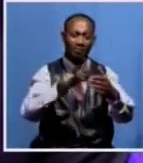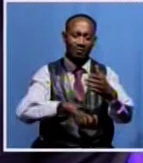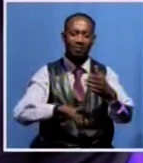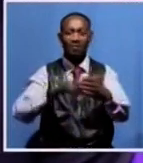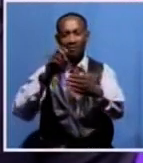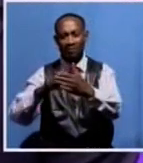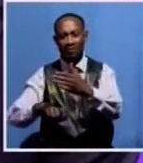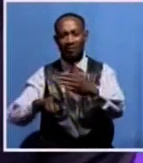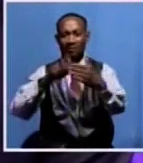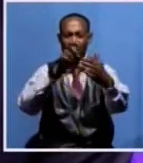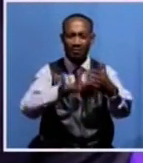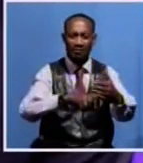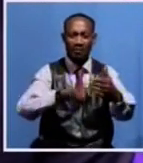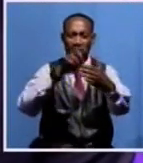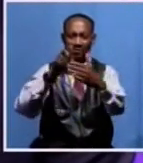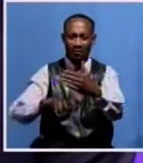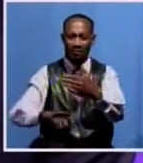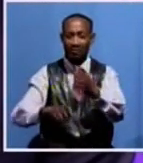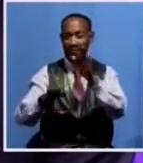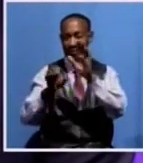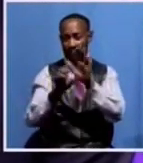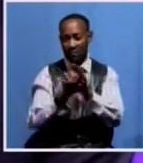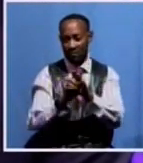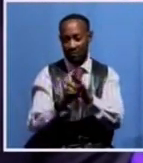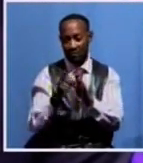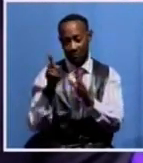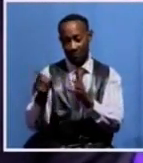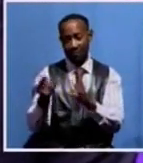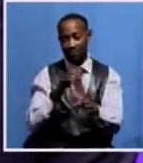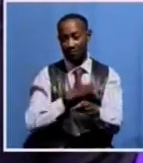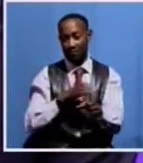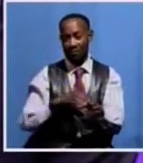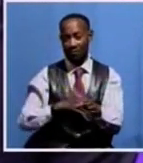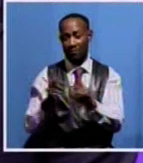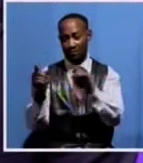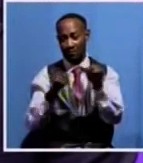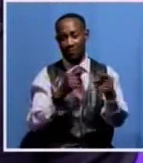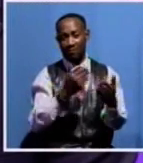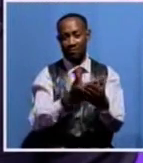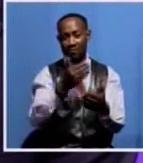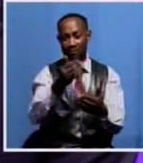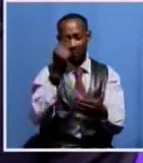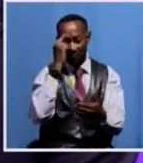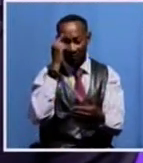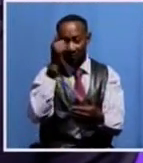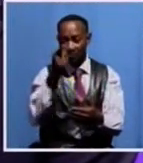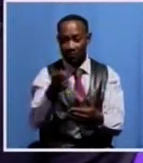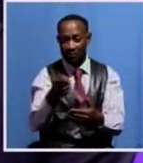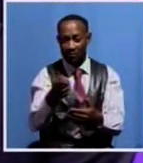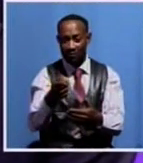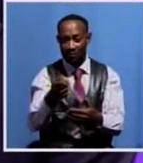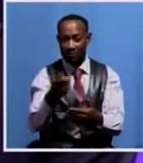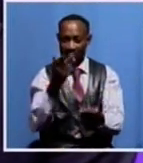are assuming that you are a manufacturer and I come to buy from you as